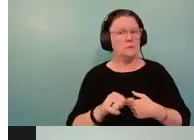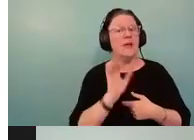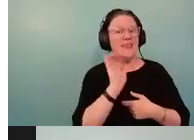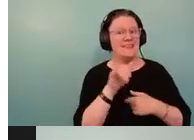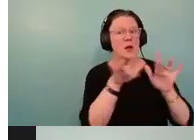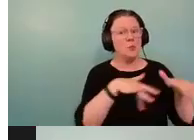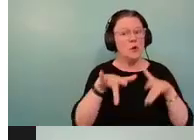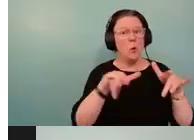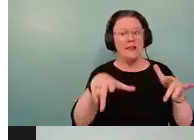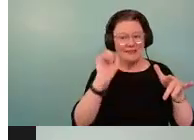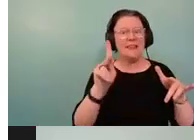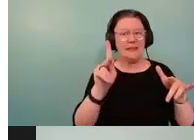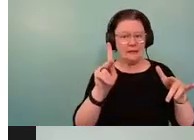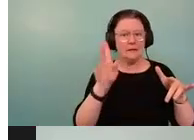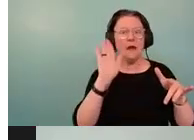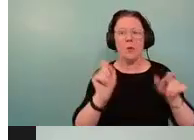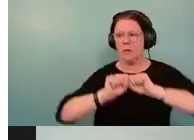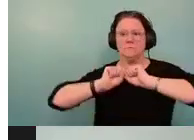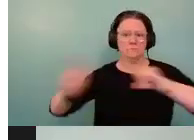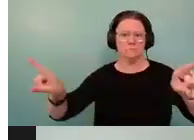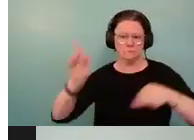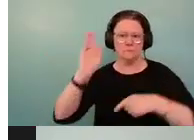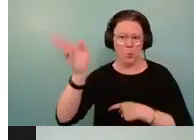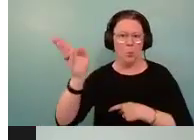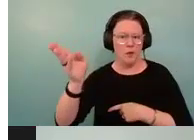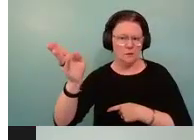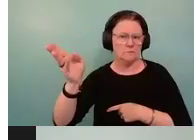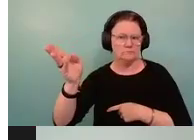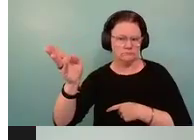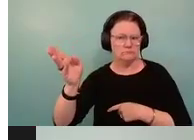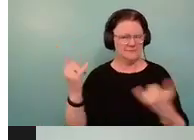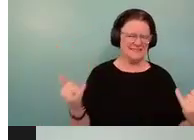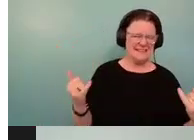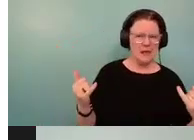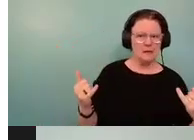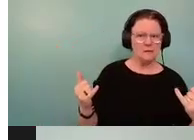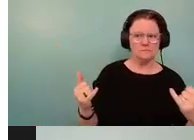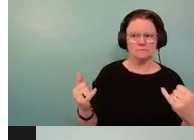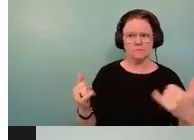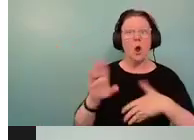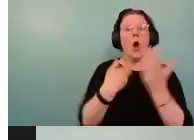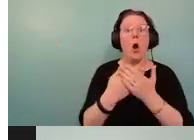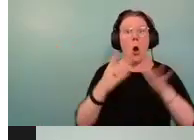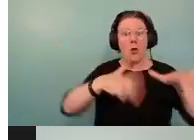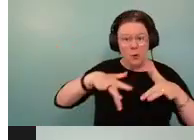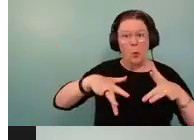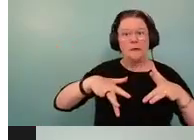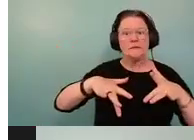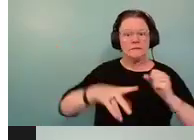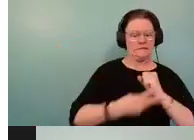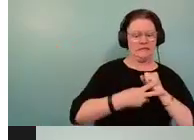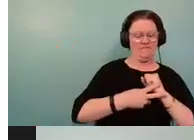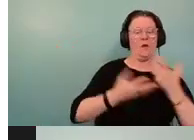recording to everyone at the end of all the Perfect. recordings at the end in